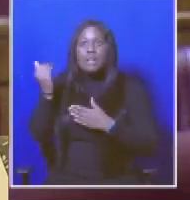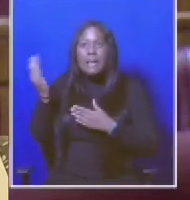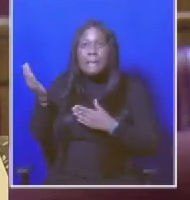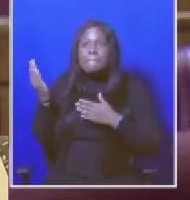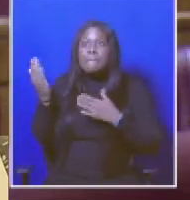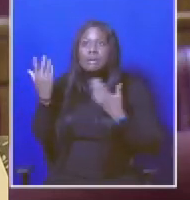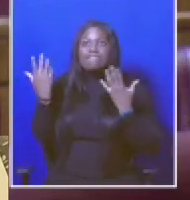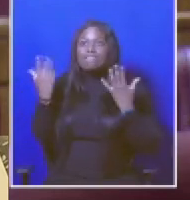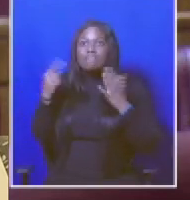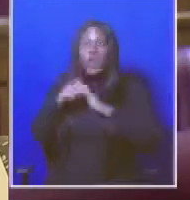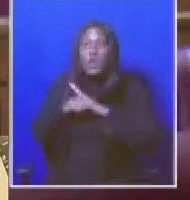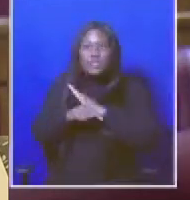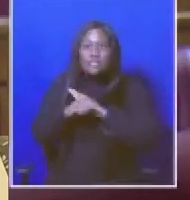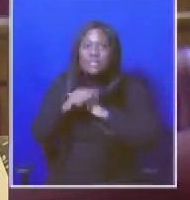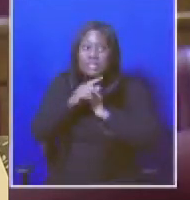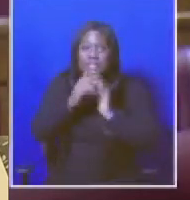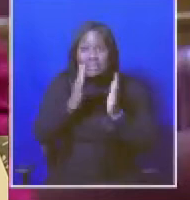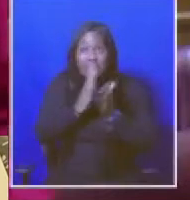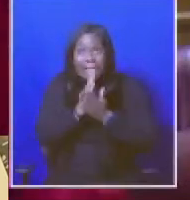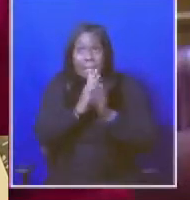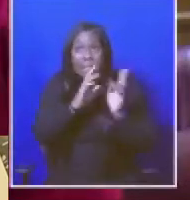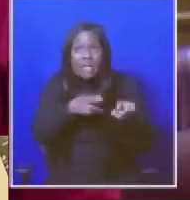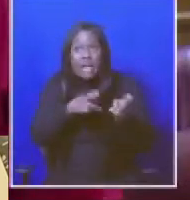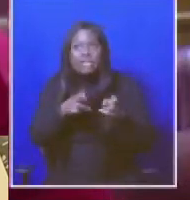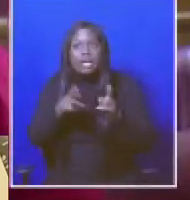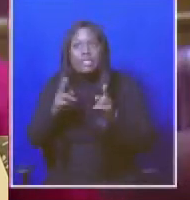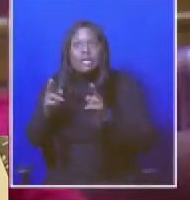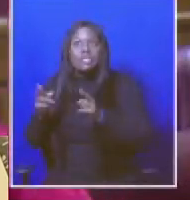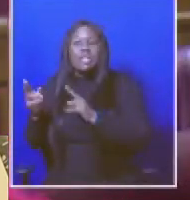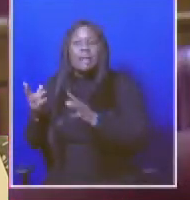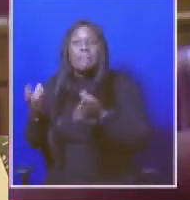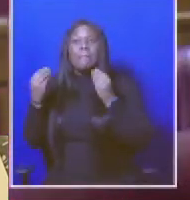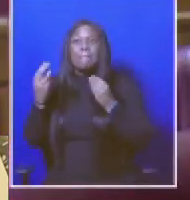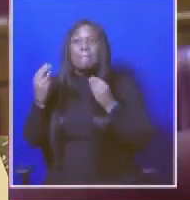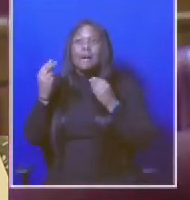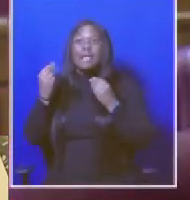dying. I thank you, Deputy President.